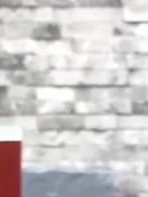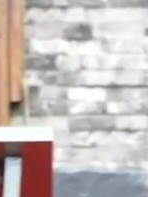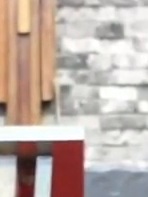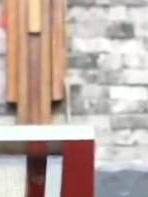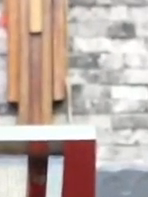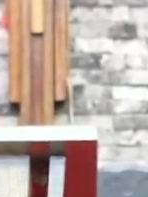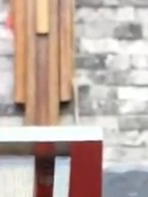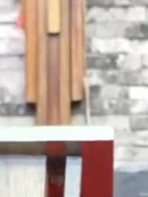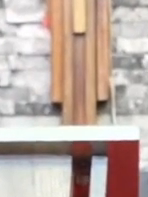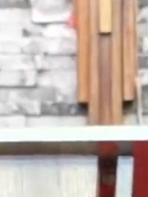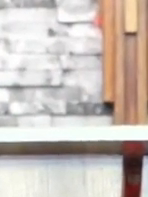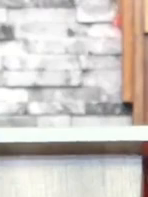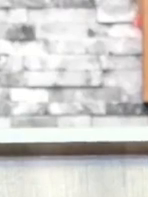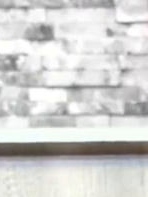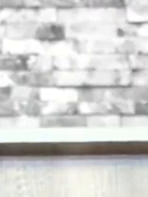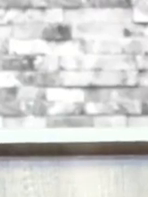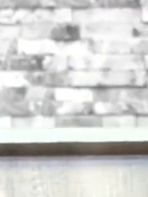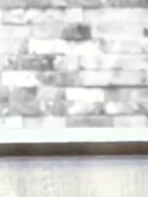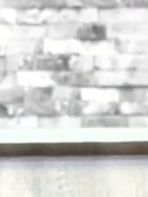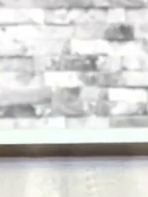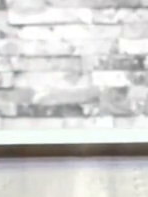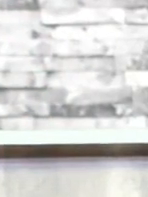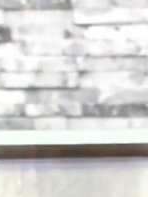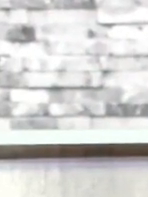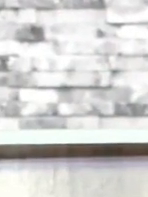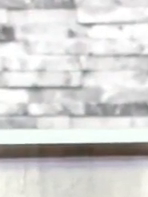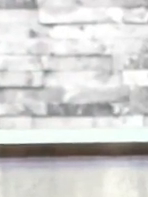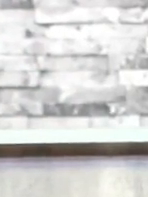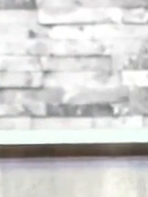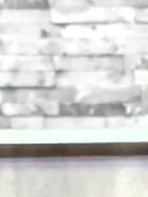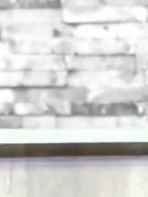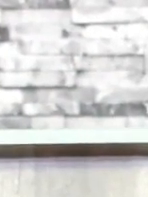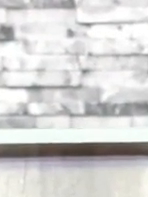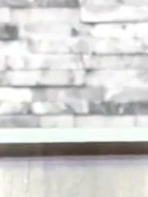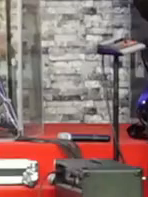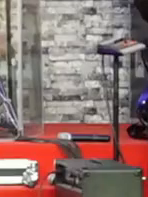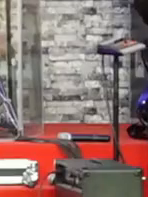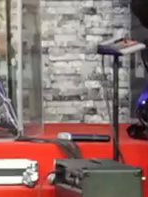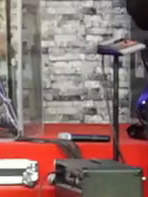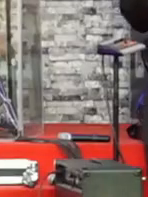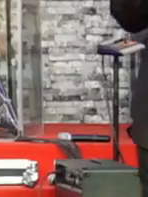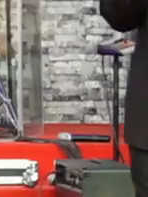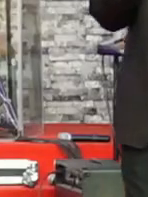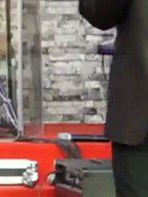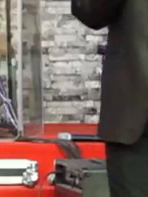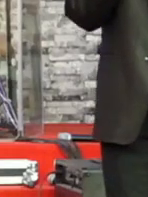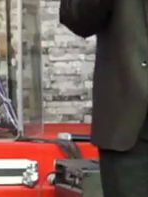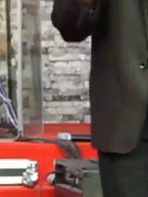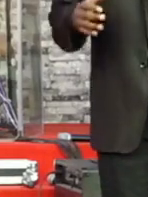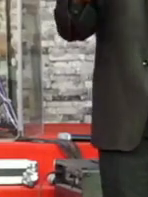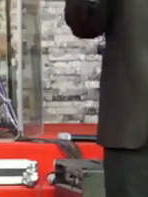have a relationship with him. Have you ever met him? Have you ever believed in